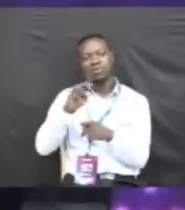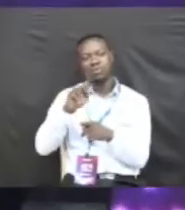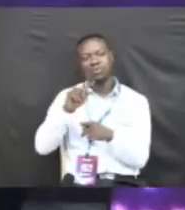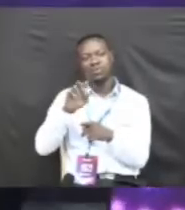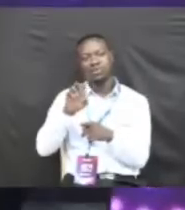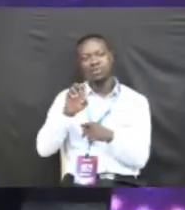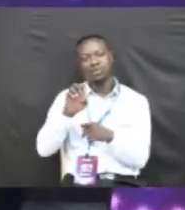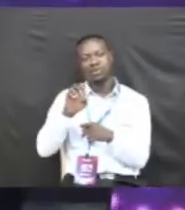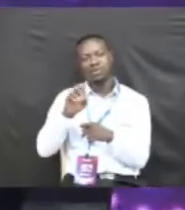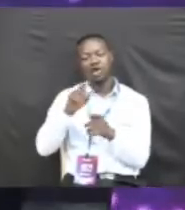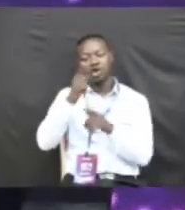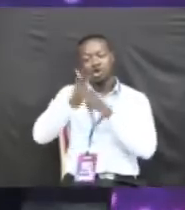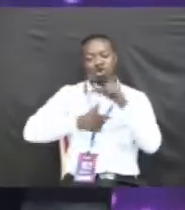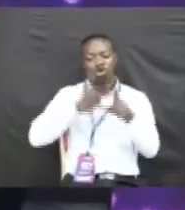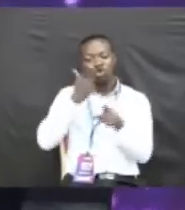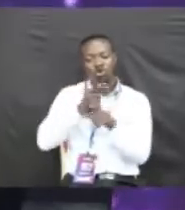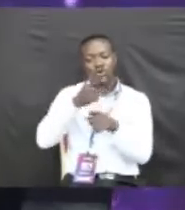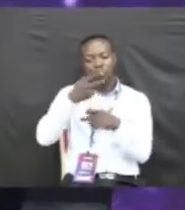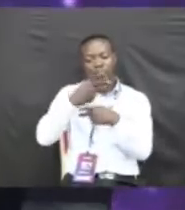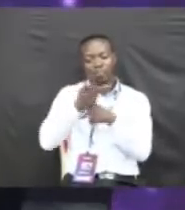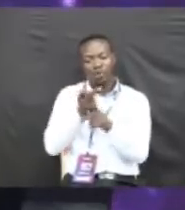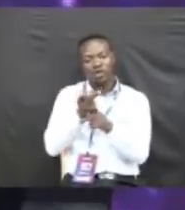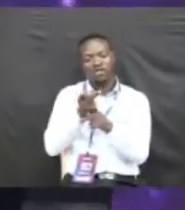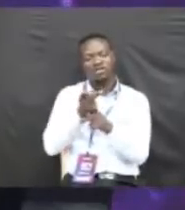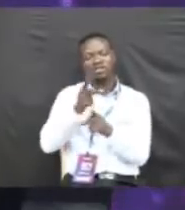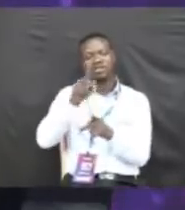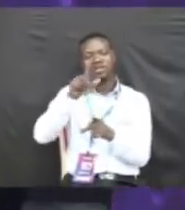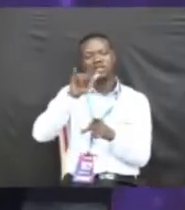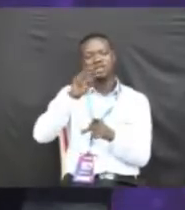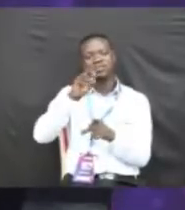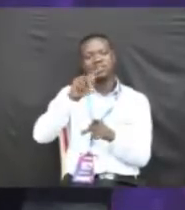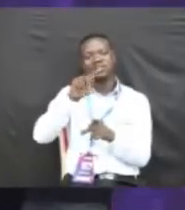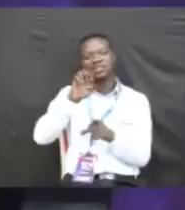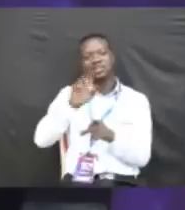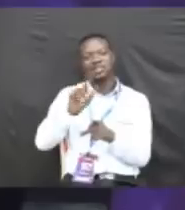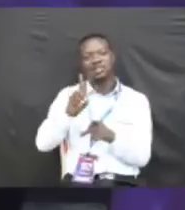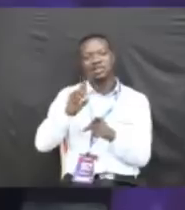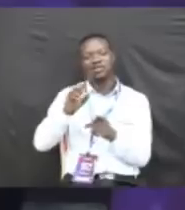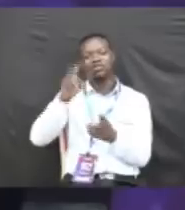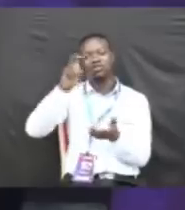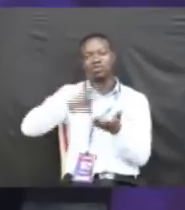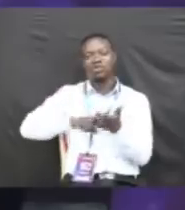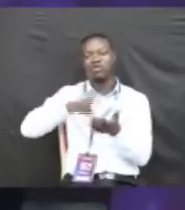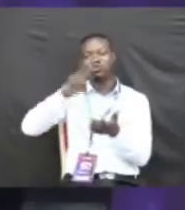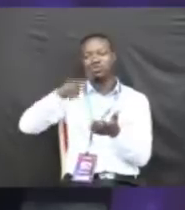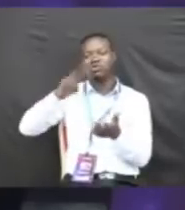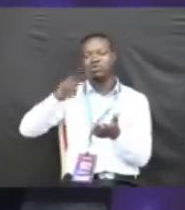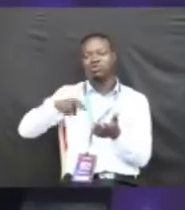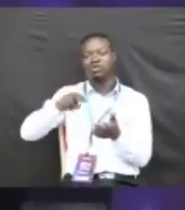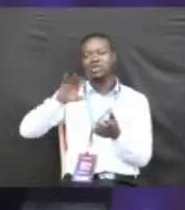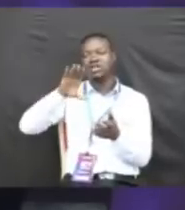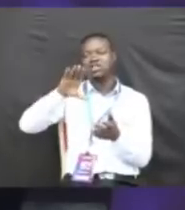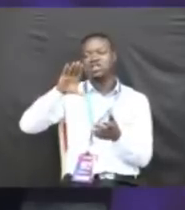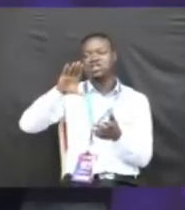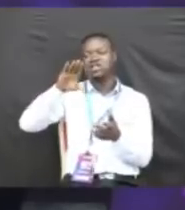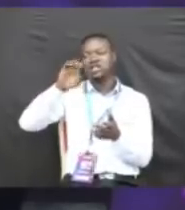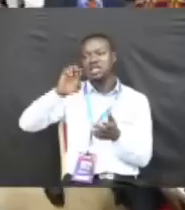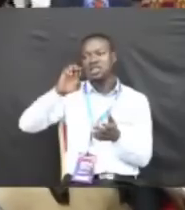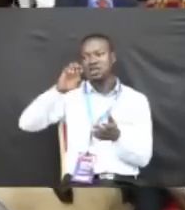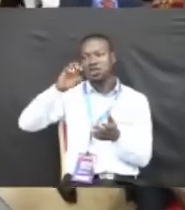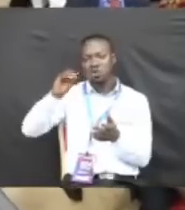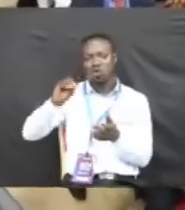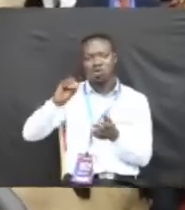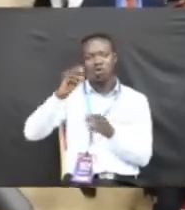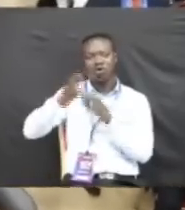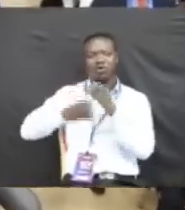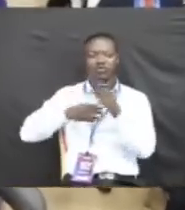are judged by Globe Productions Limited as the 2022 CEO of the year sanitation category